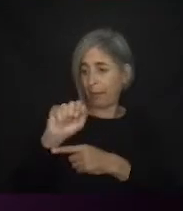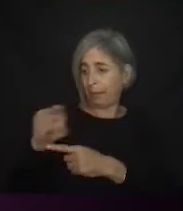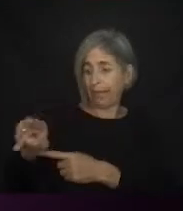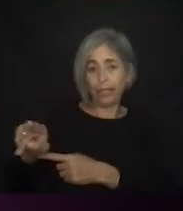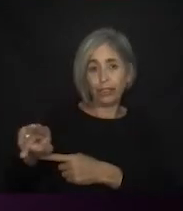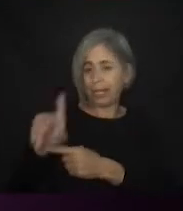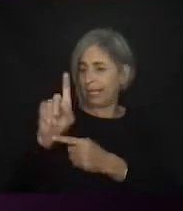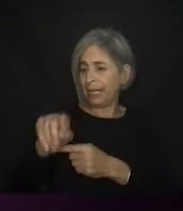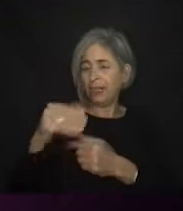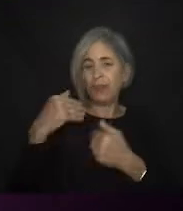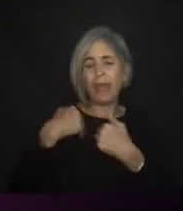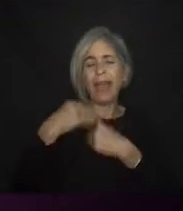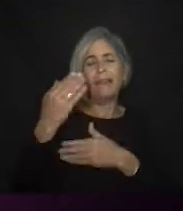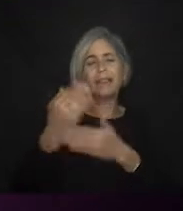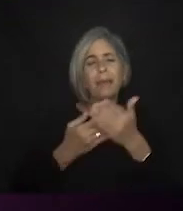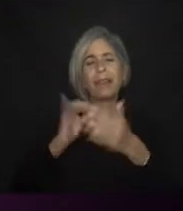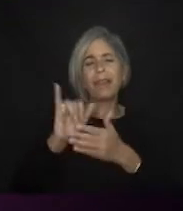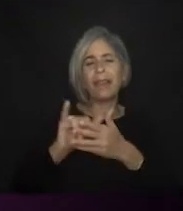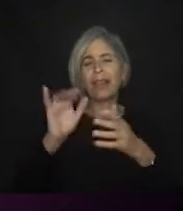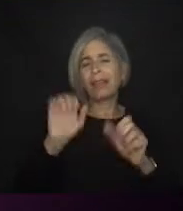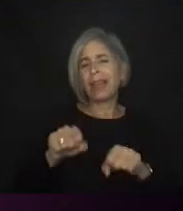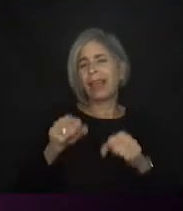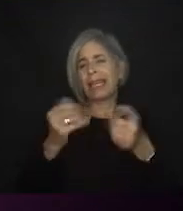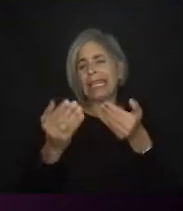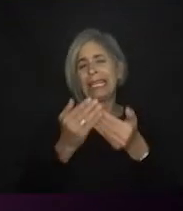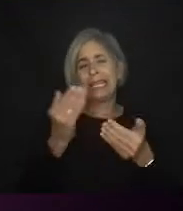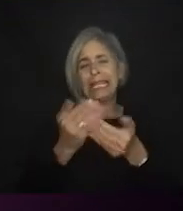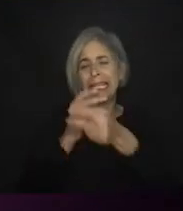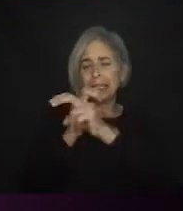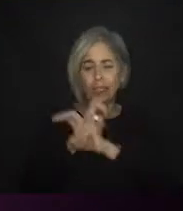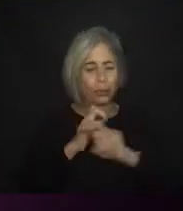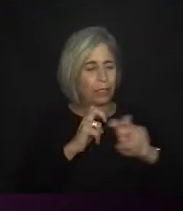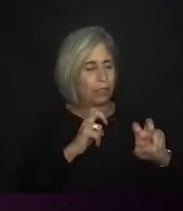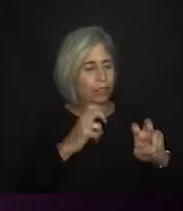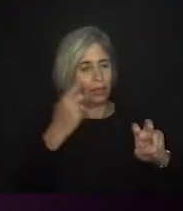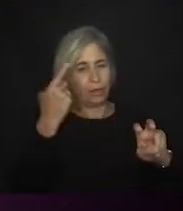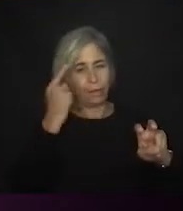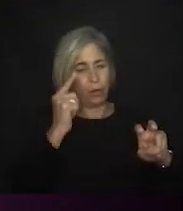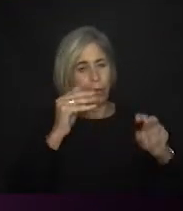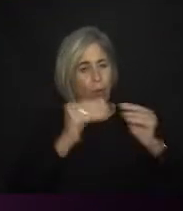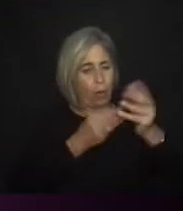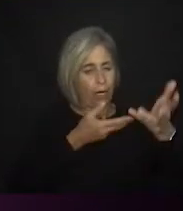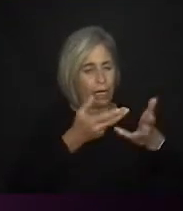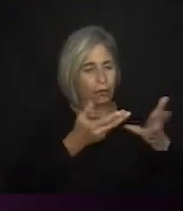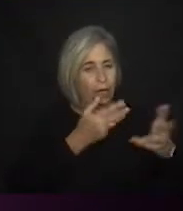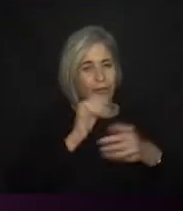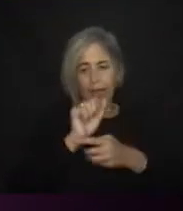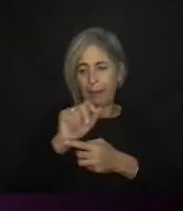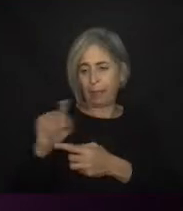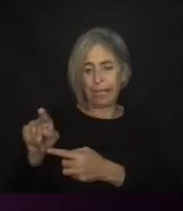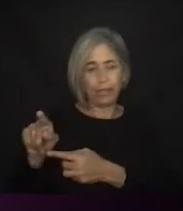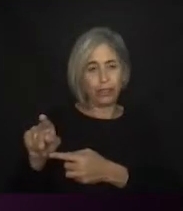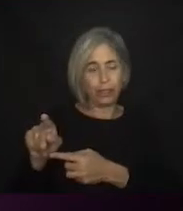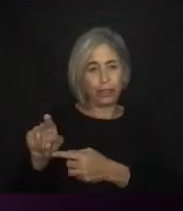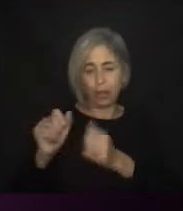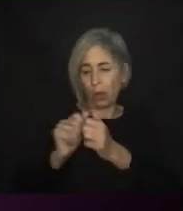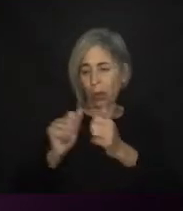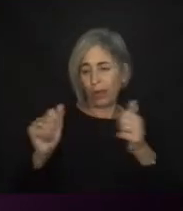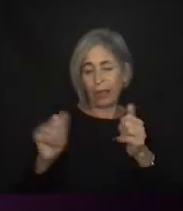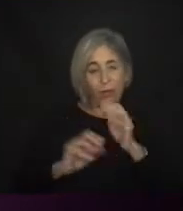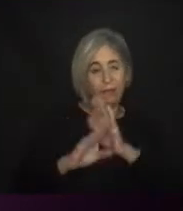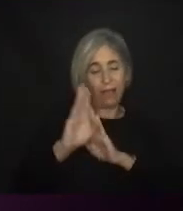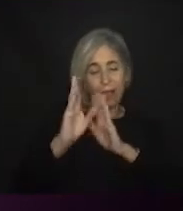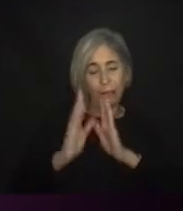applications, there needs to be something that can ease the transition to make more interactive applications